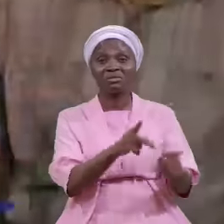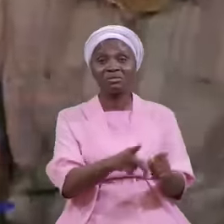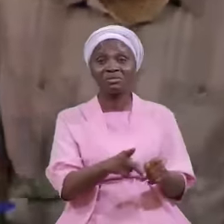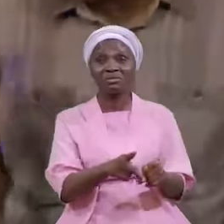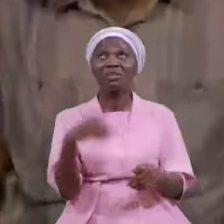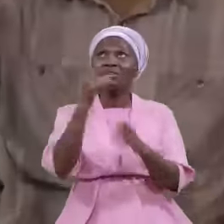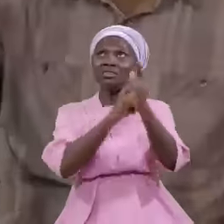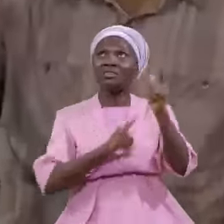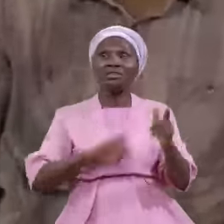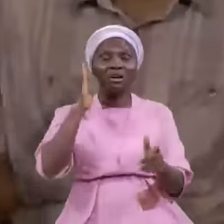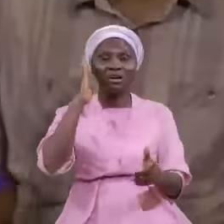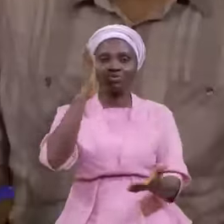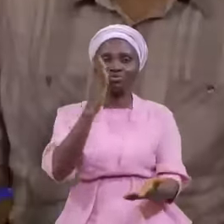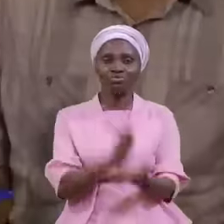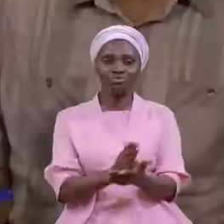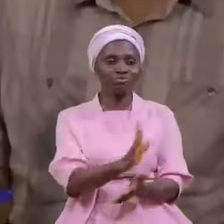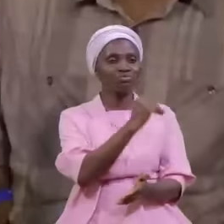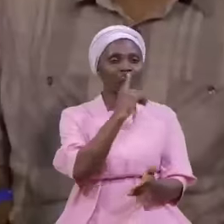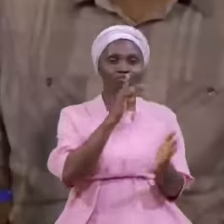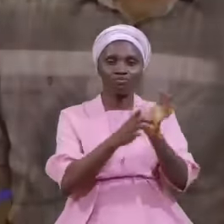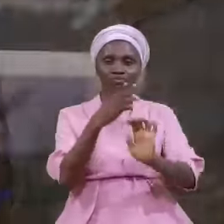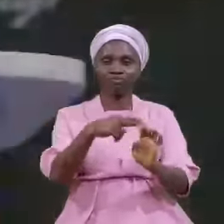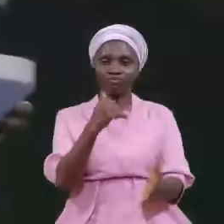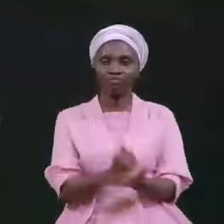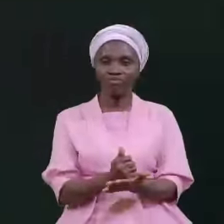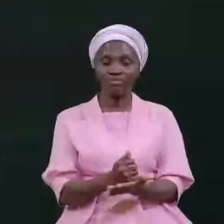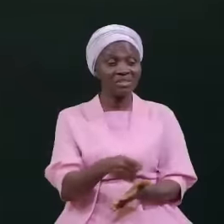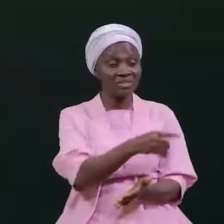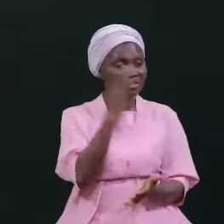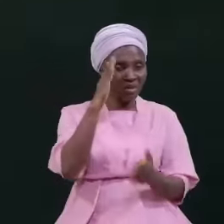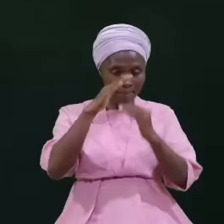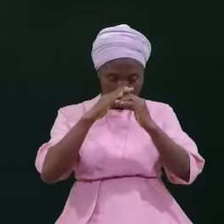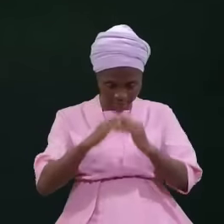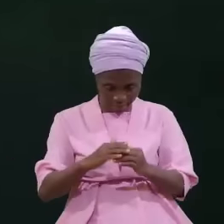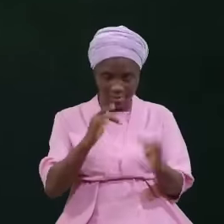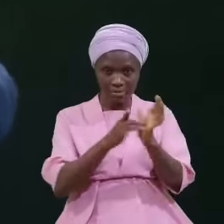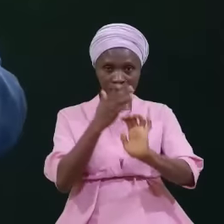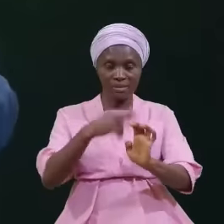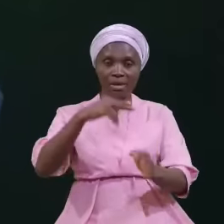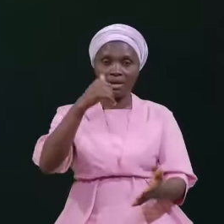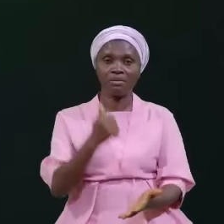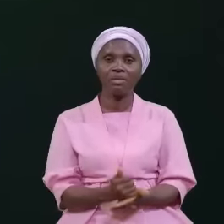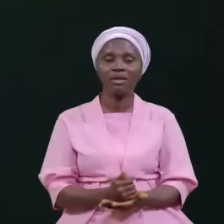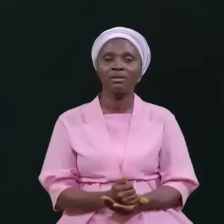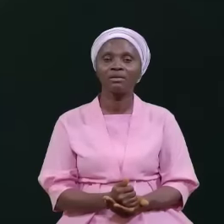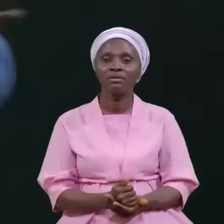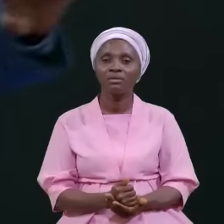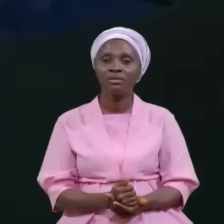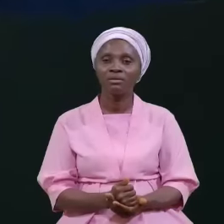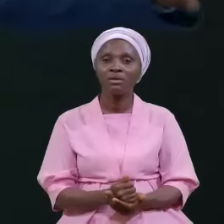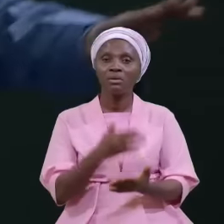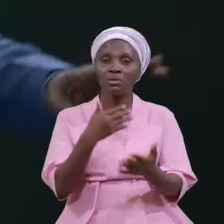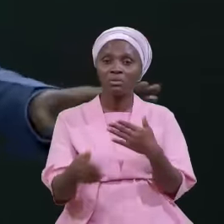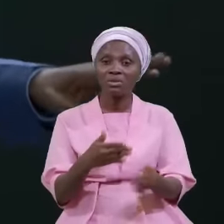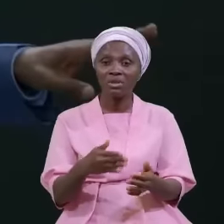mouth. They will bow in Jesus' name. And whatever the sickness, they say,